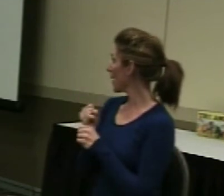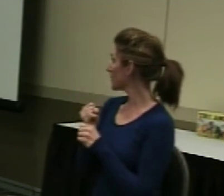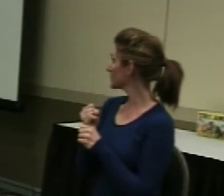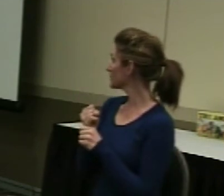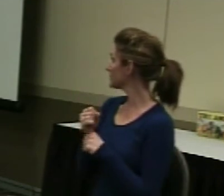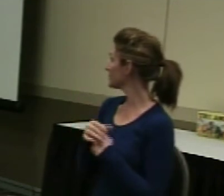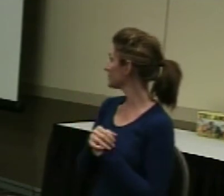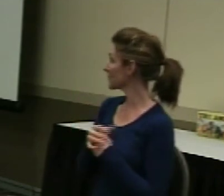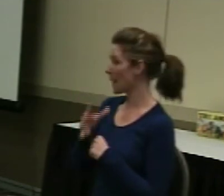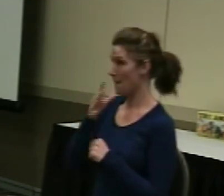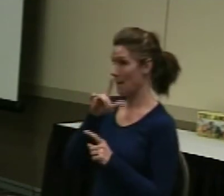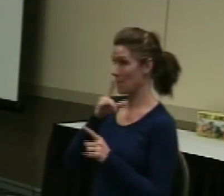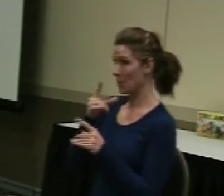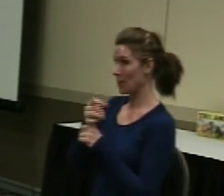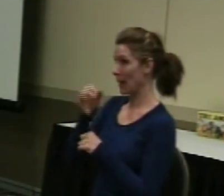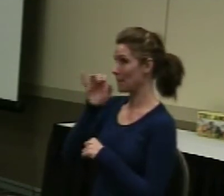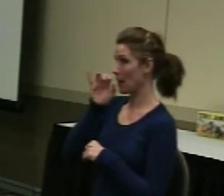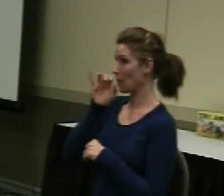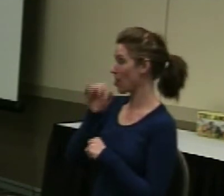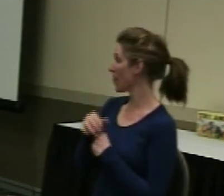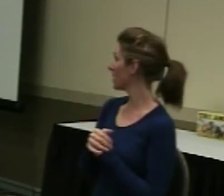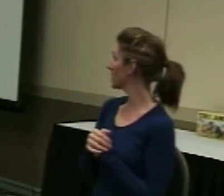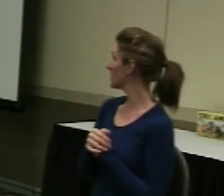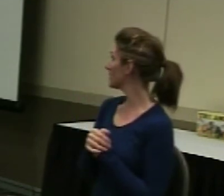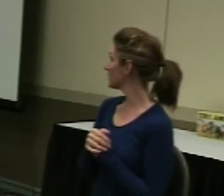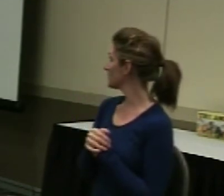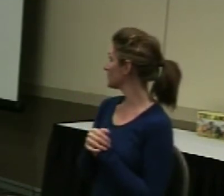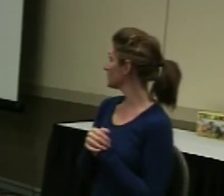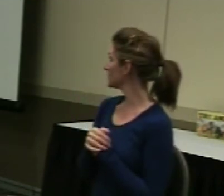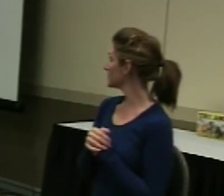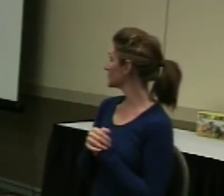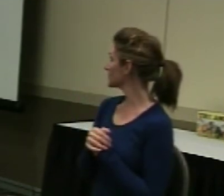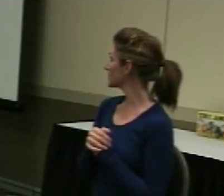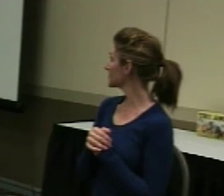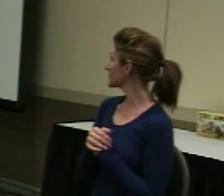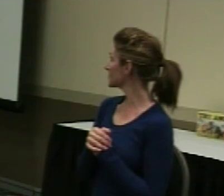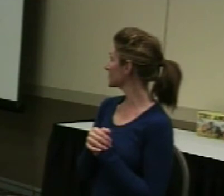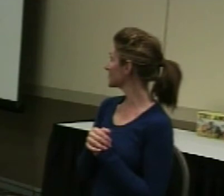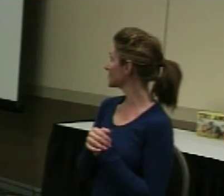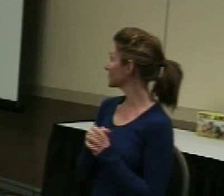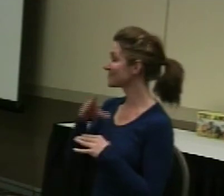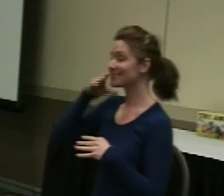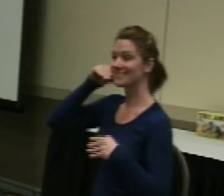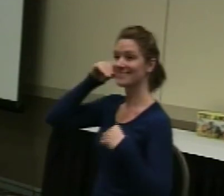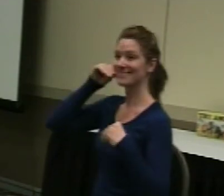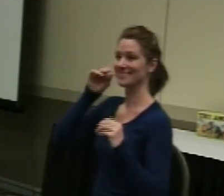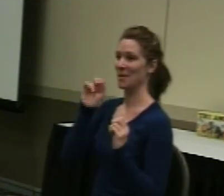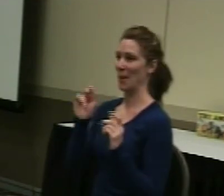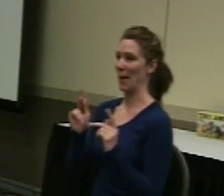Okay? Mama's gonna go get you a bottle. Okay, now. All right.